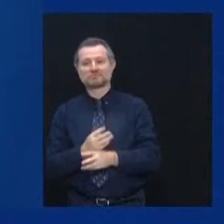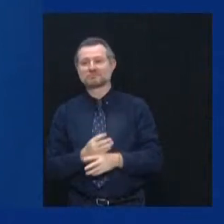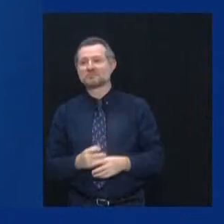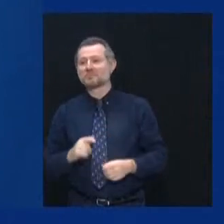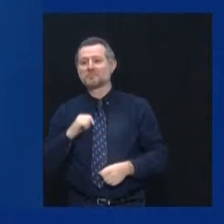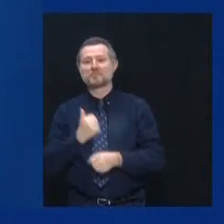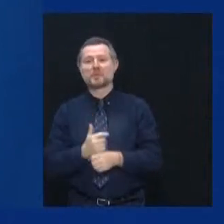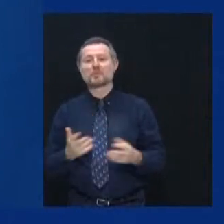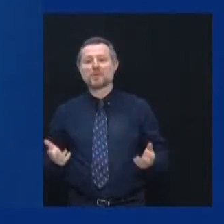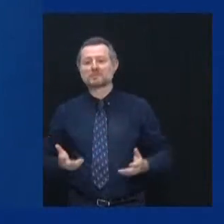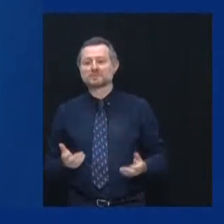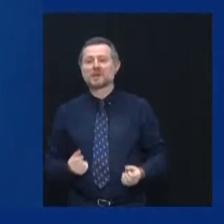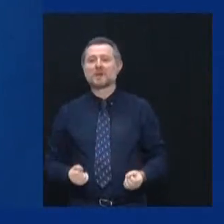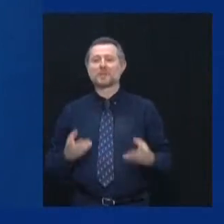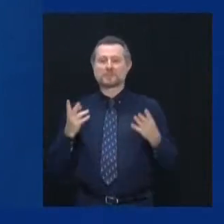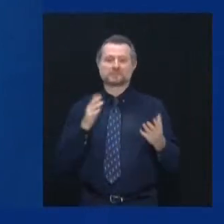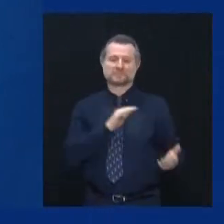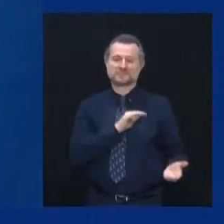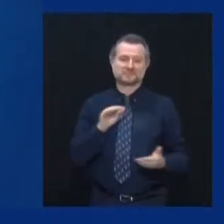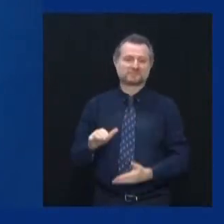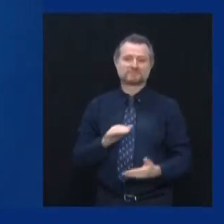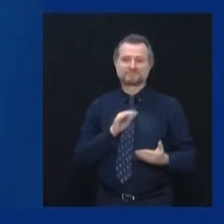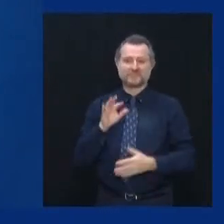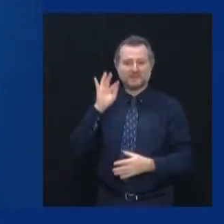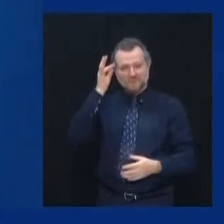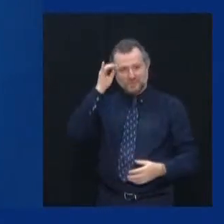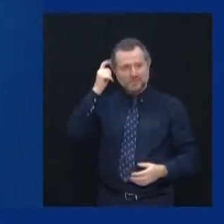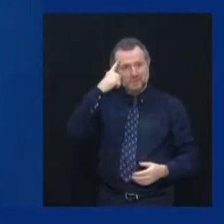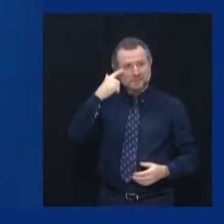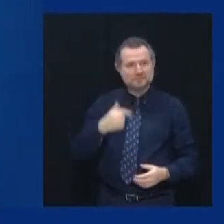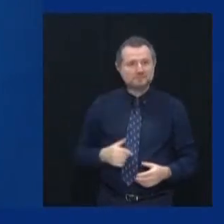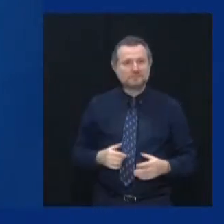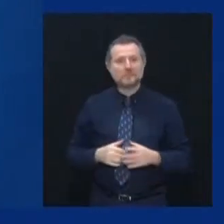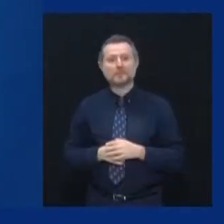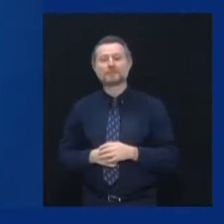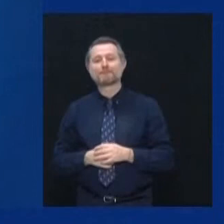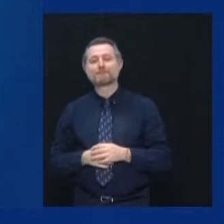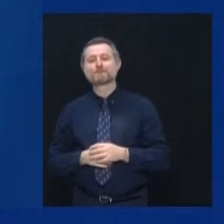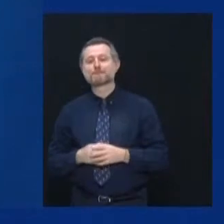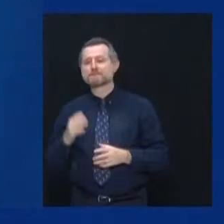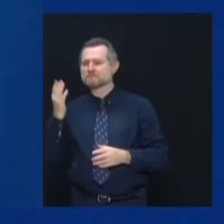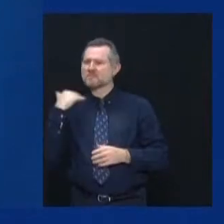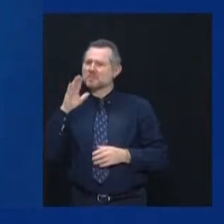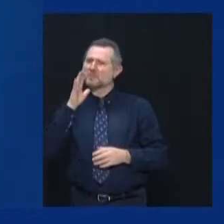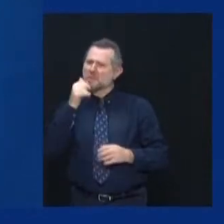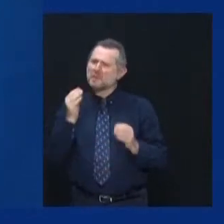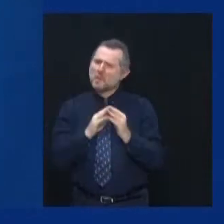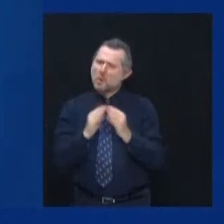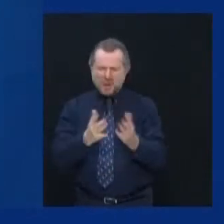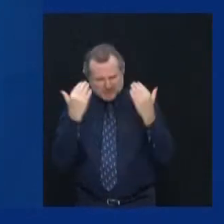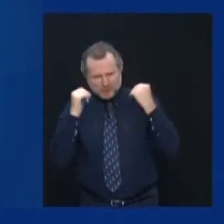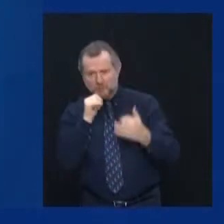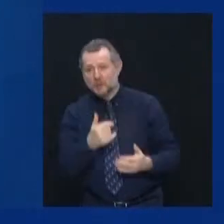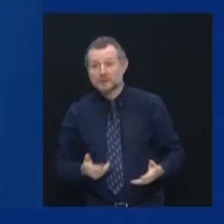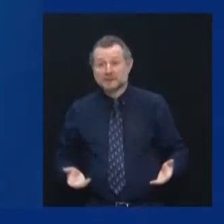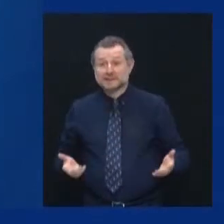we receive. We'll get more drugs. I can't. If I would, I